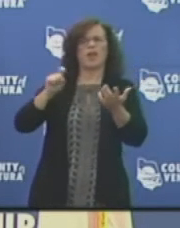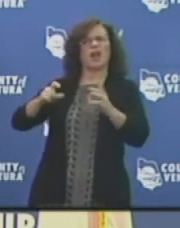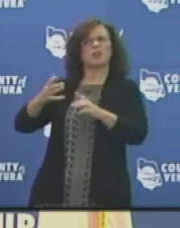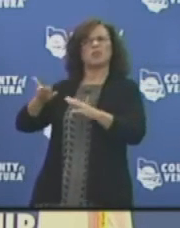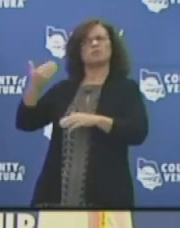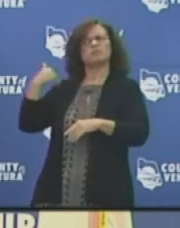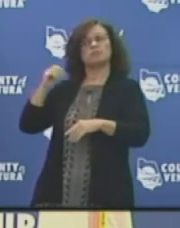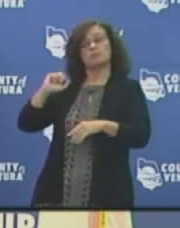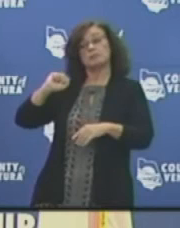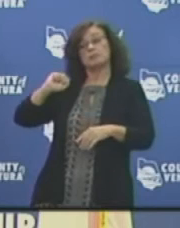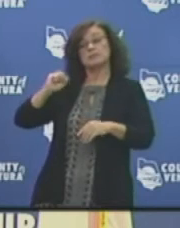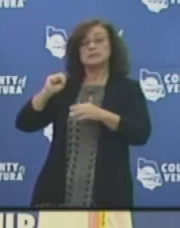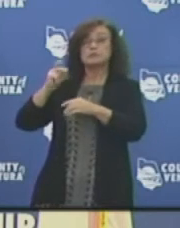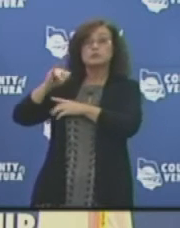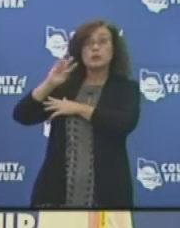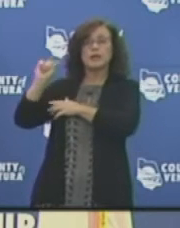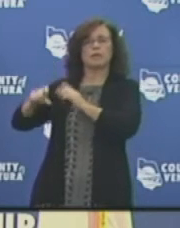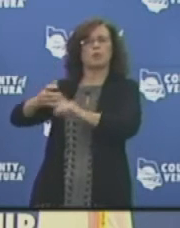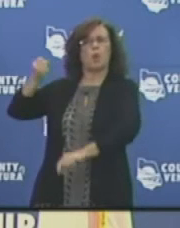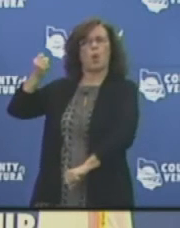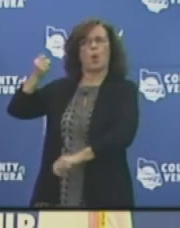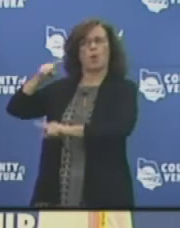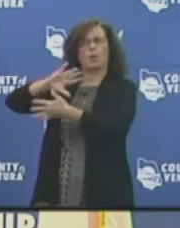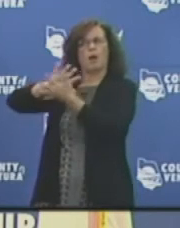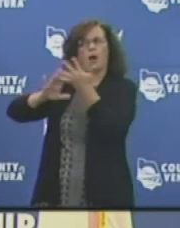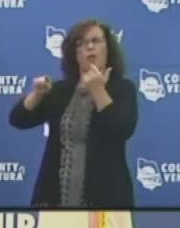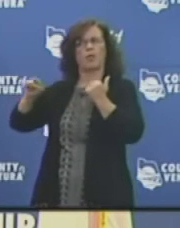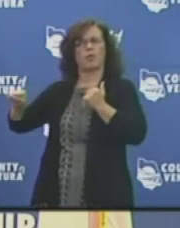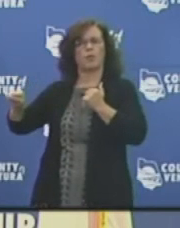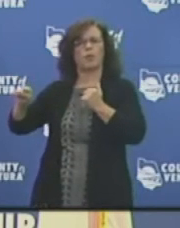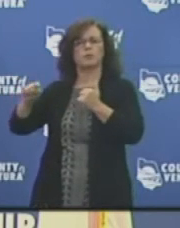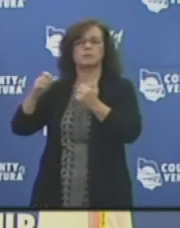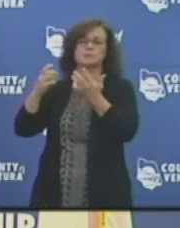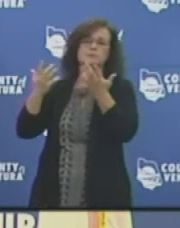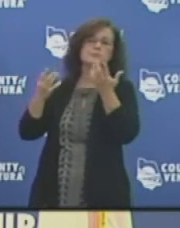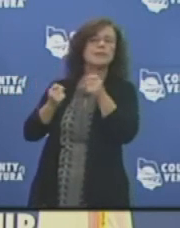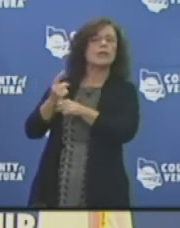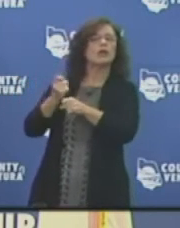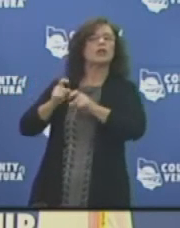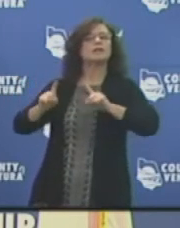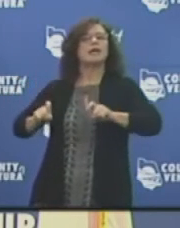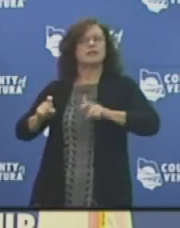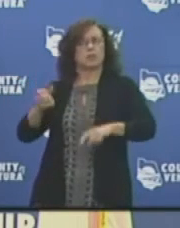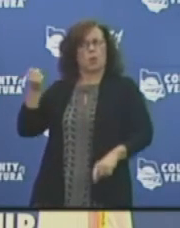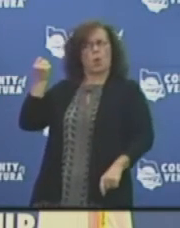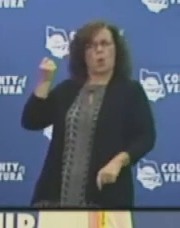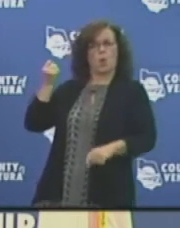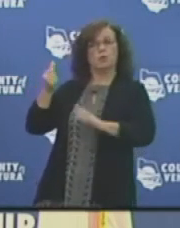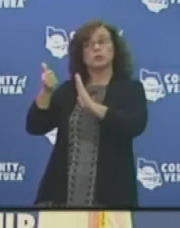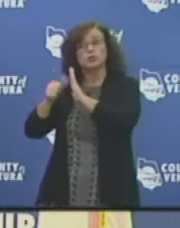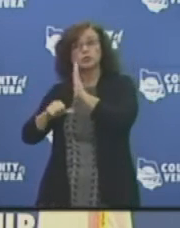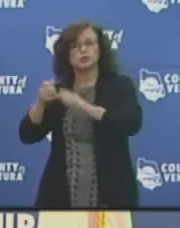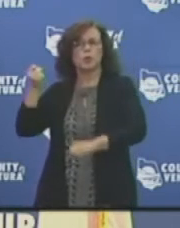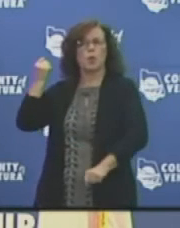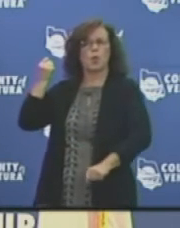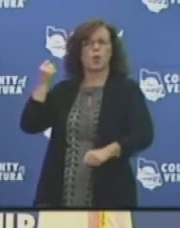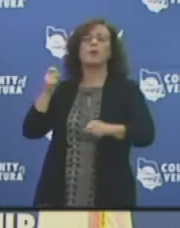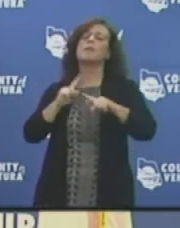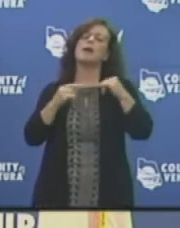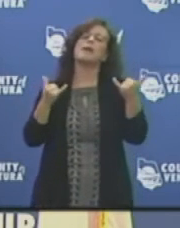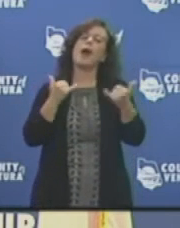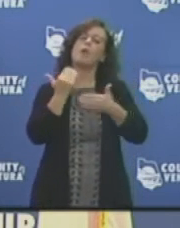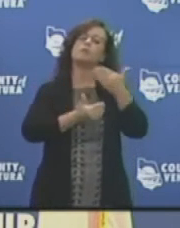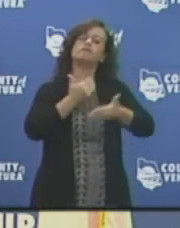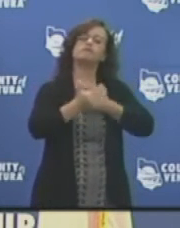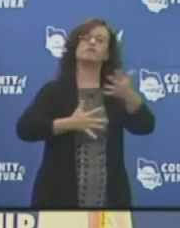this crisis. And that work continues every day. And I